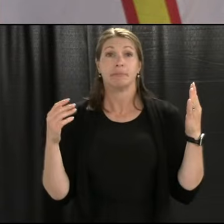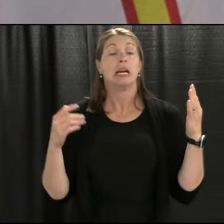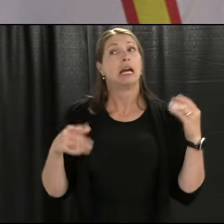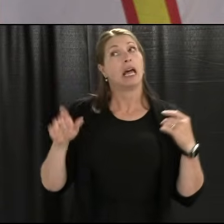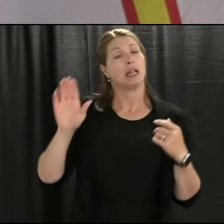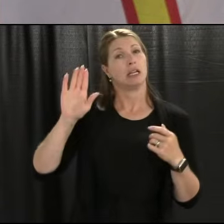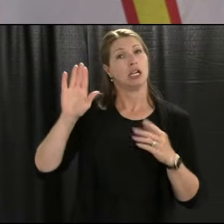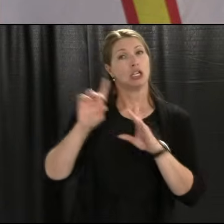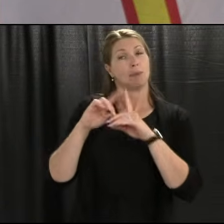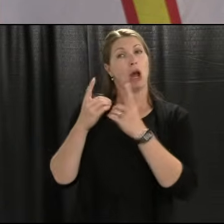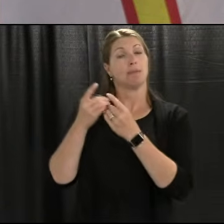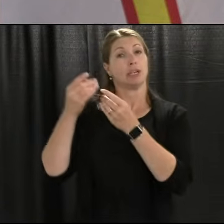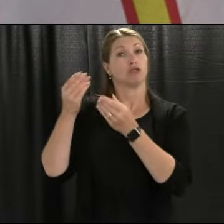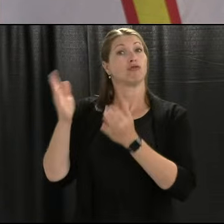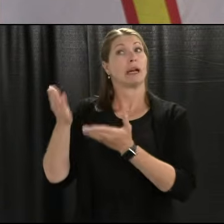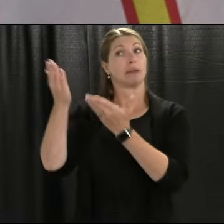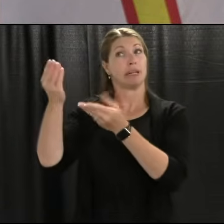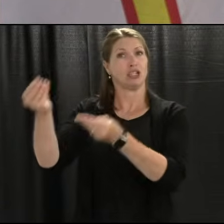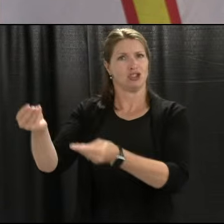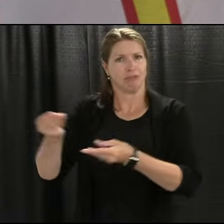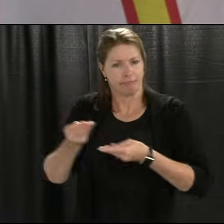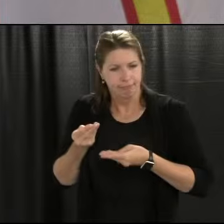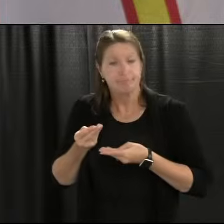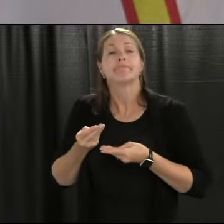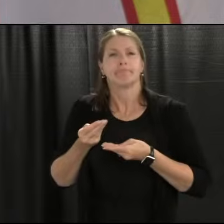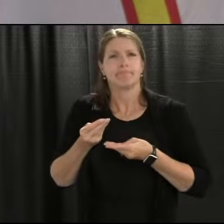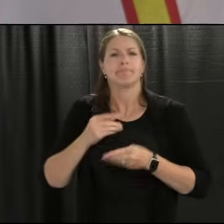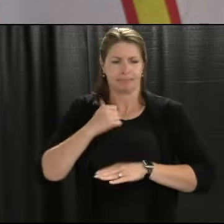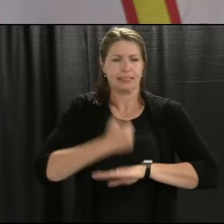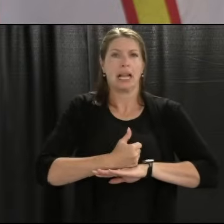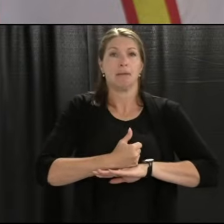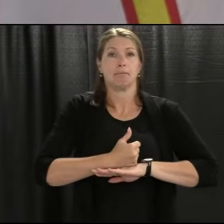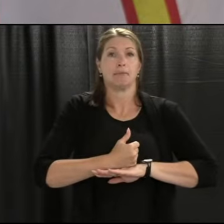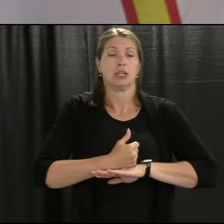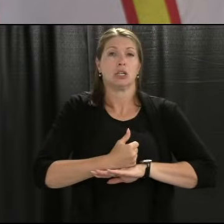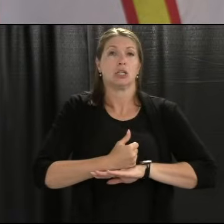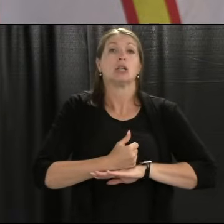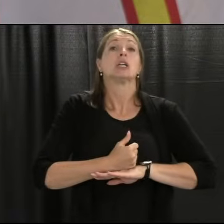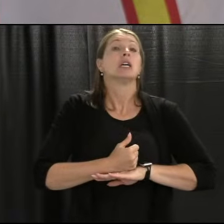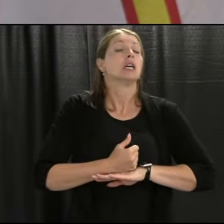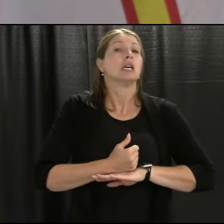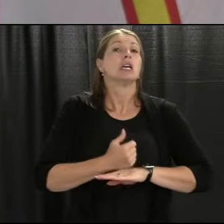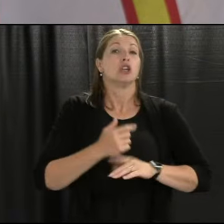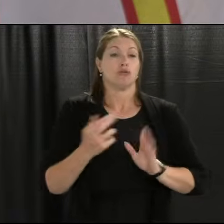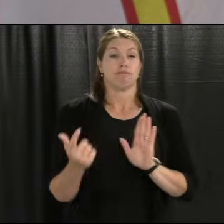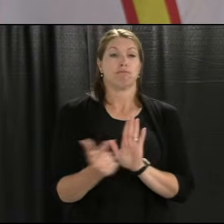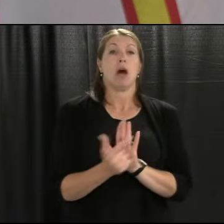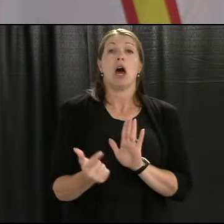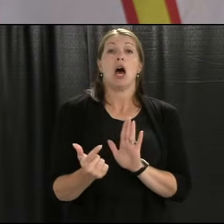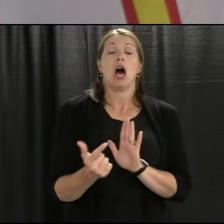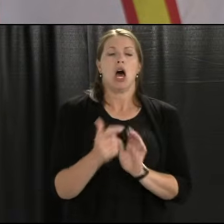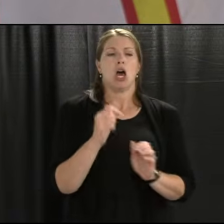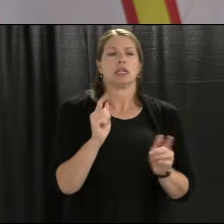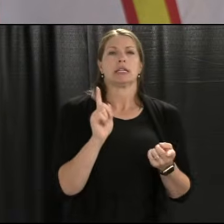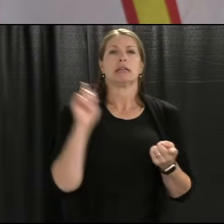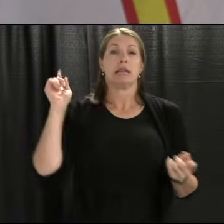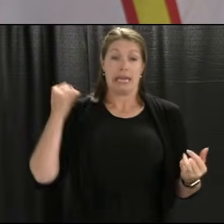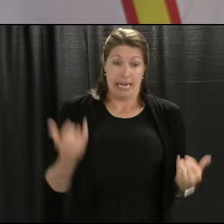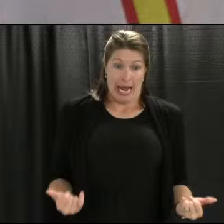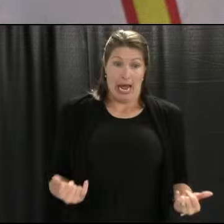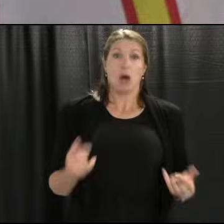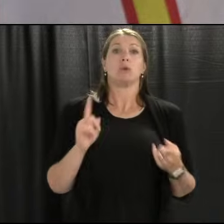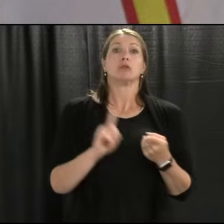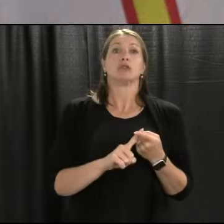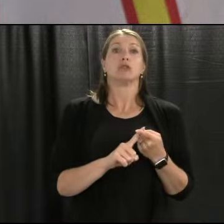department for the minister to make this declaration. It will be in place until Sunday, August 17th, 2025, and of course